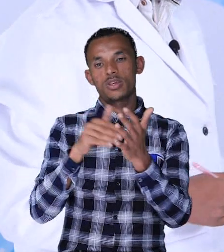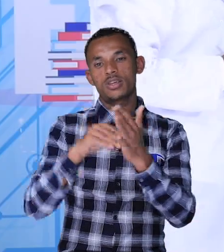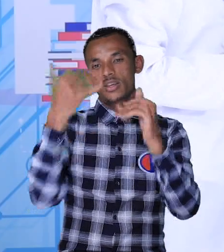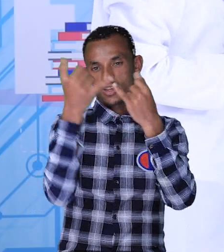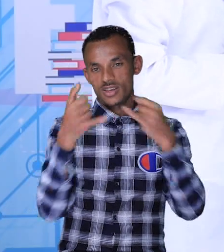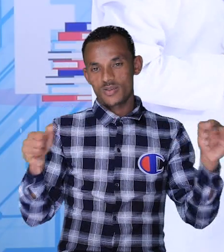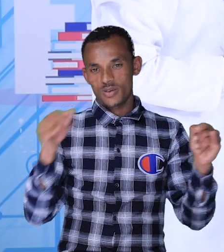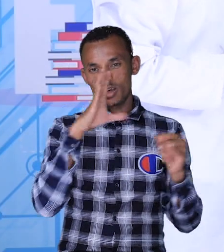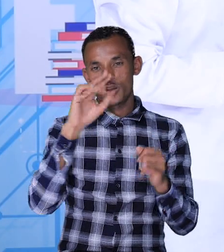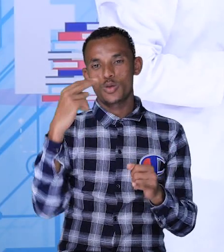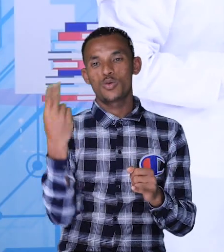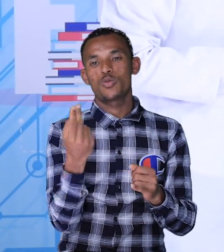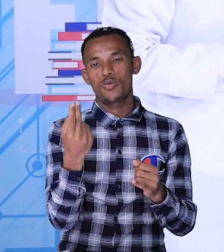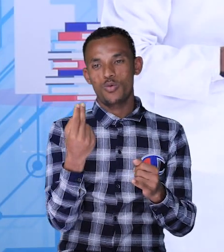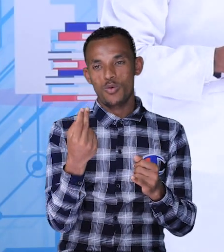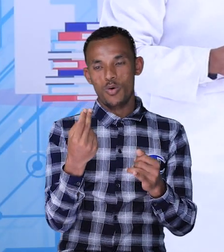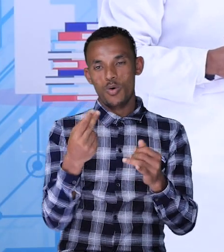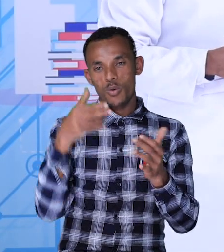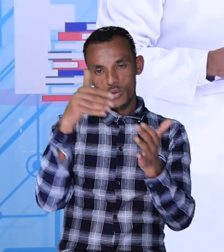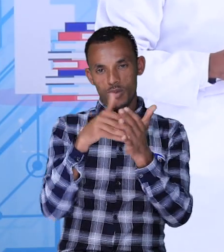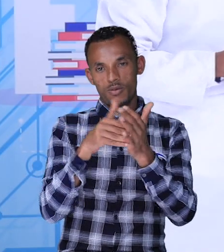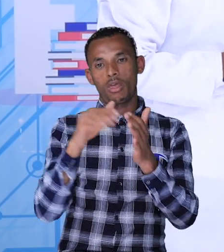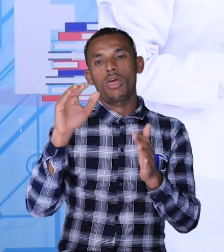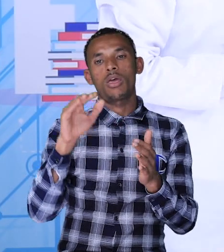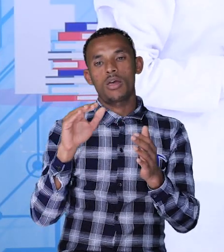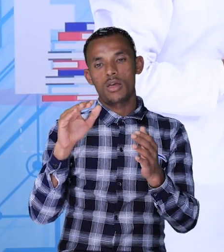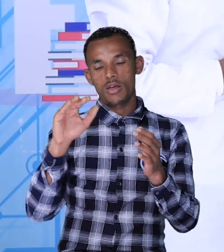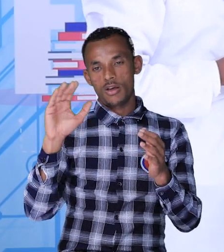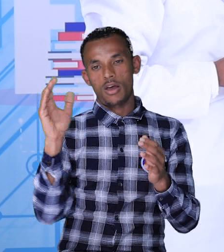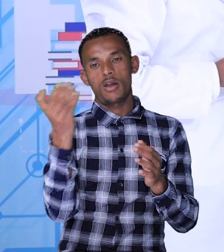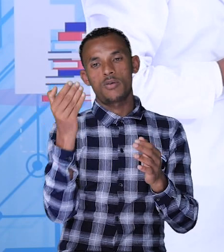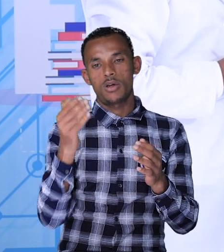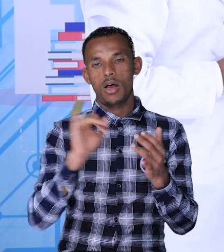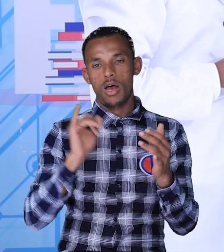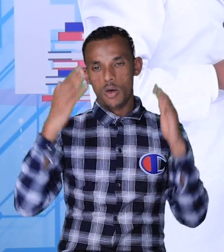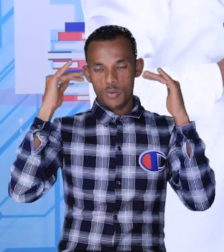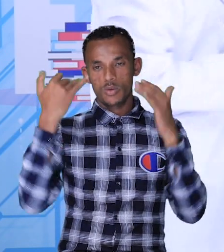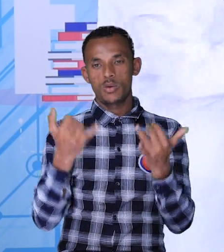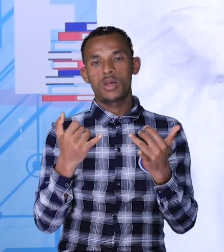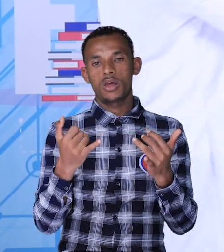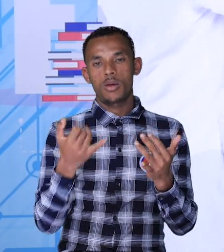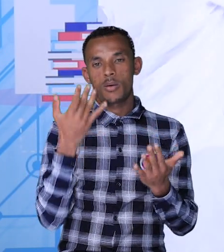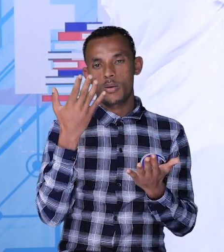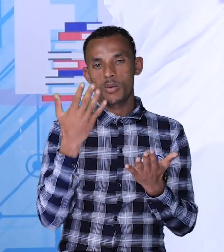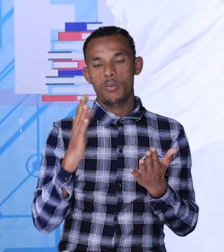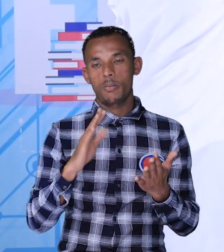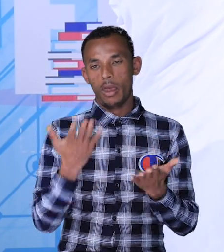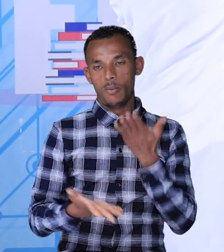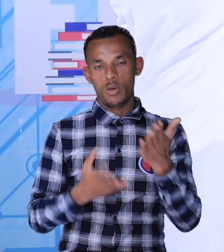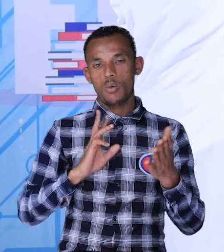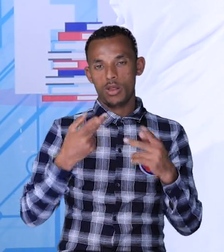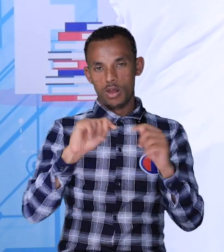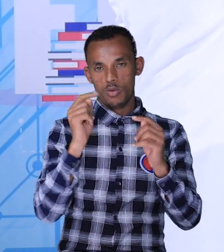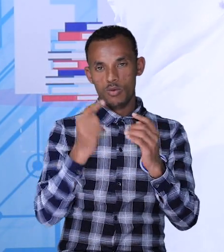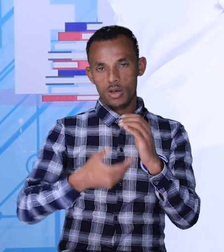distributions and use of cumulative frequency curves. So I hope for today maybe we'll try to cover